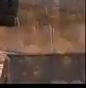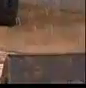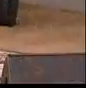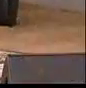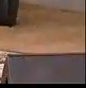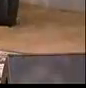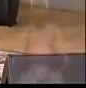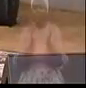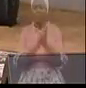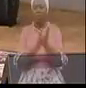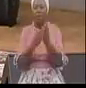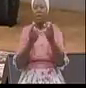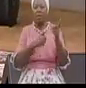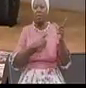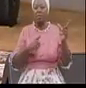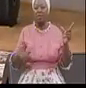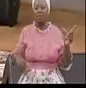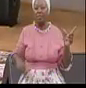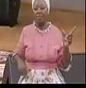praise the Lord.